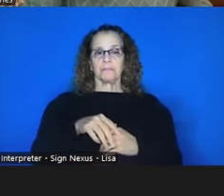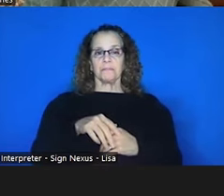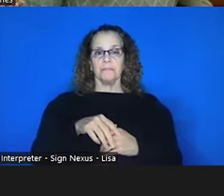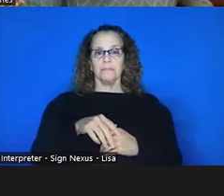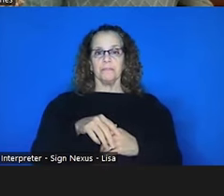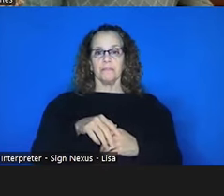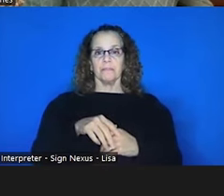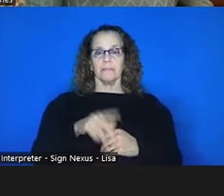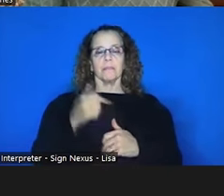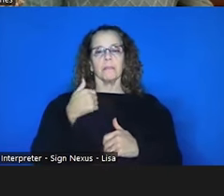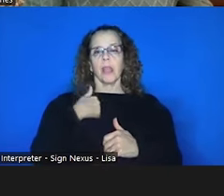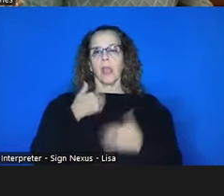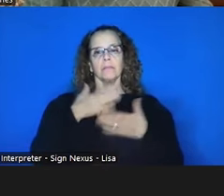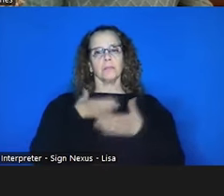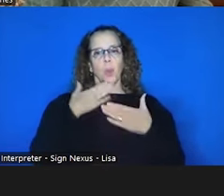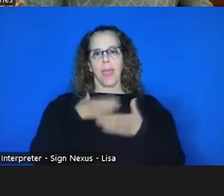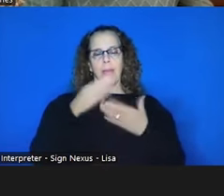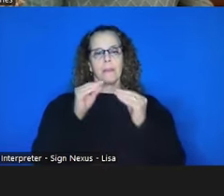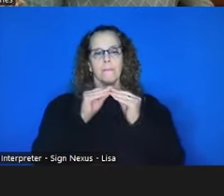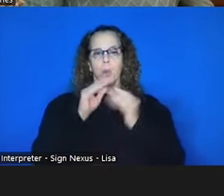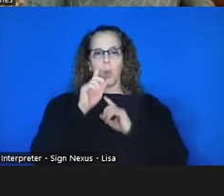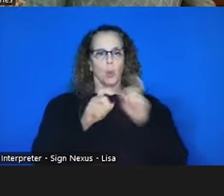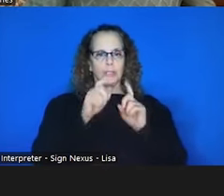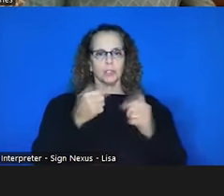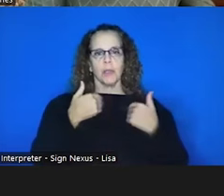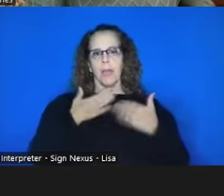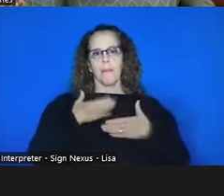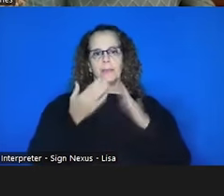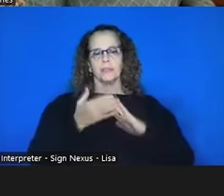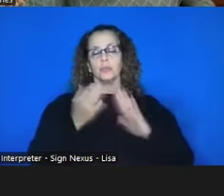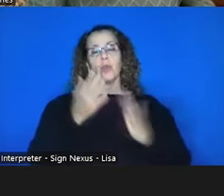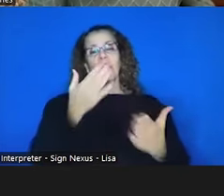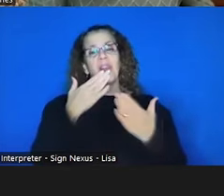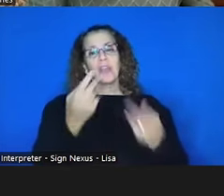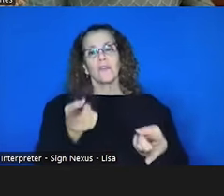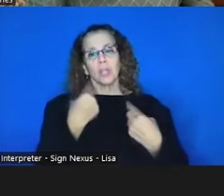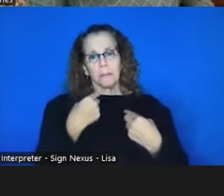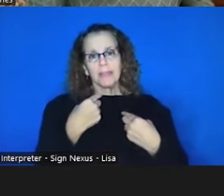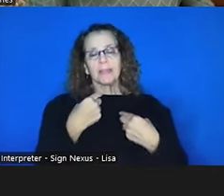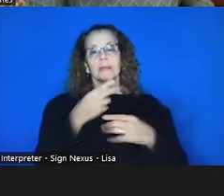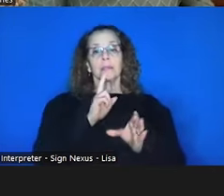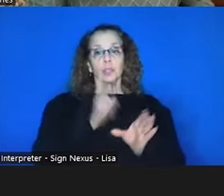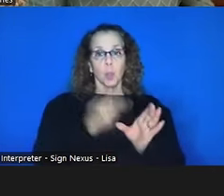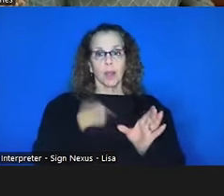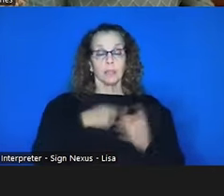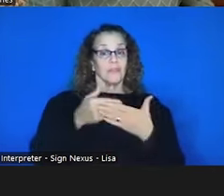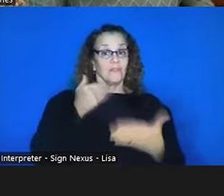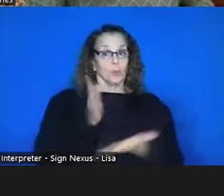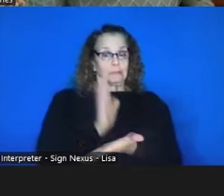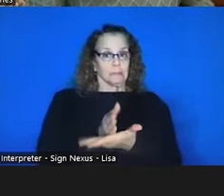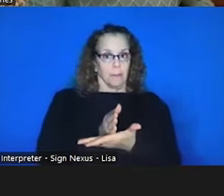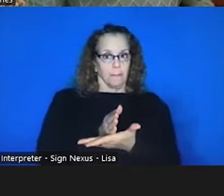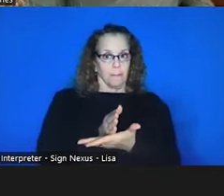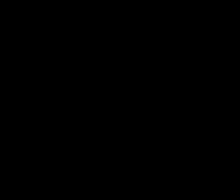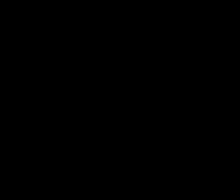we very much appreciate you all joining us today for this event. Before we end, we did want to